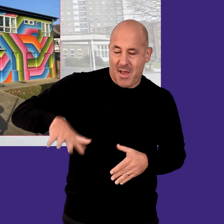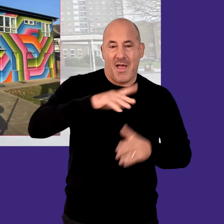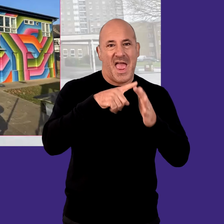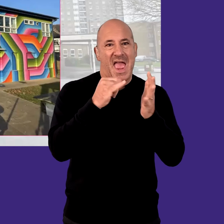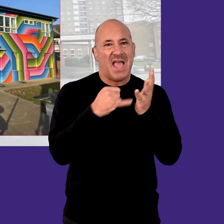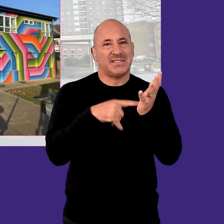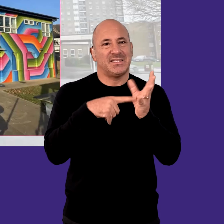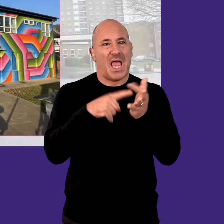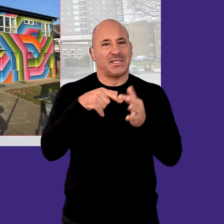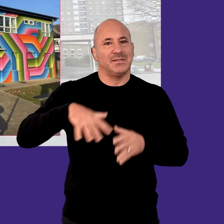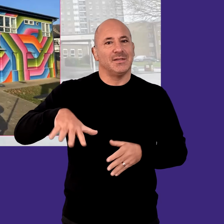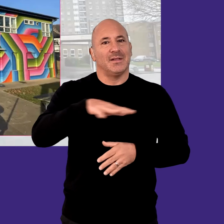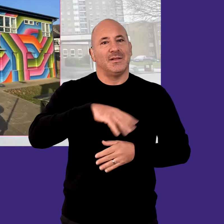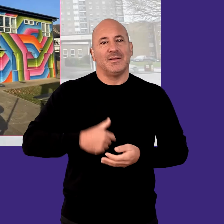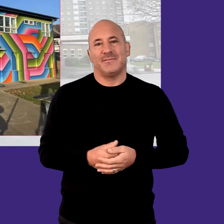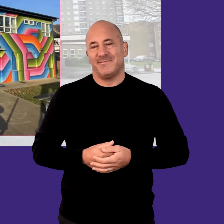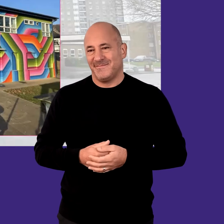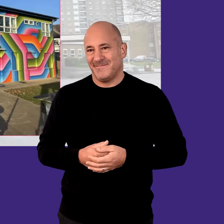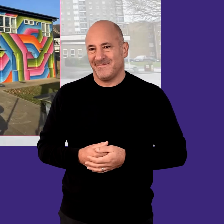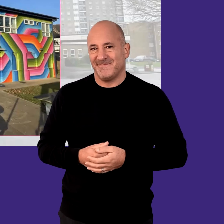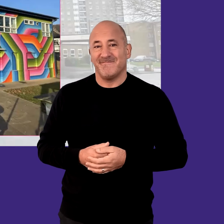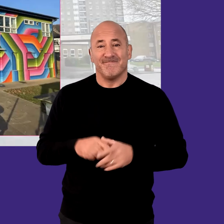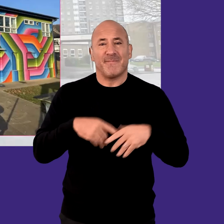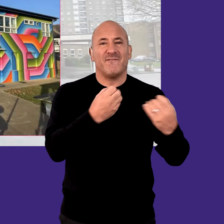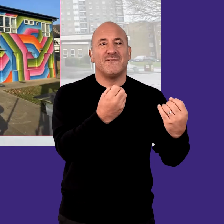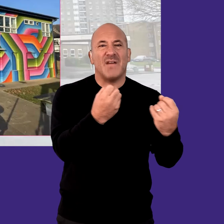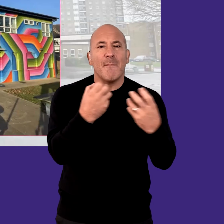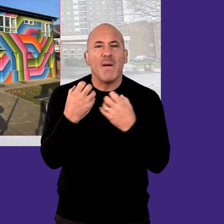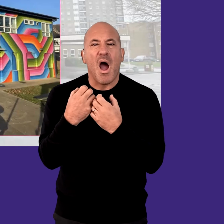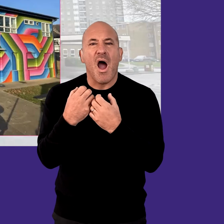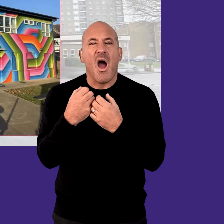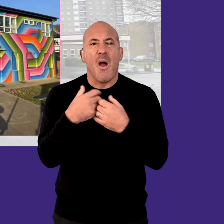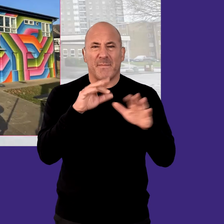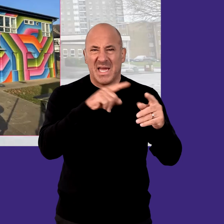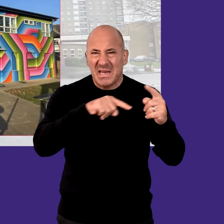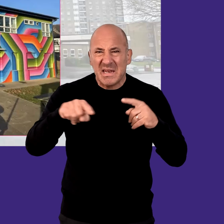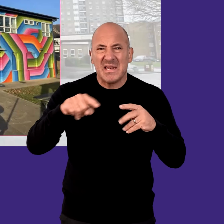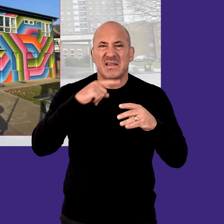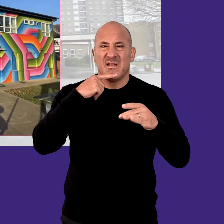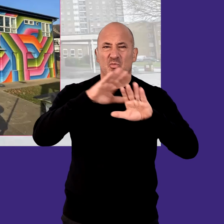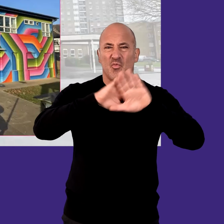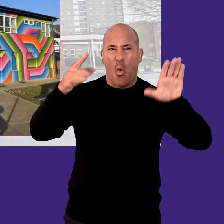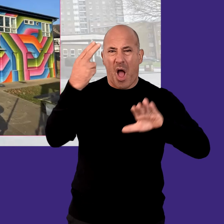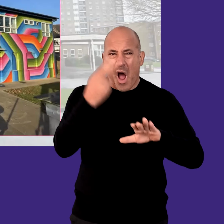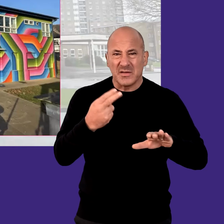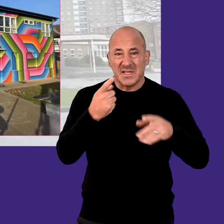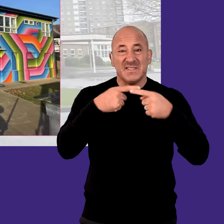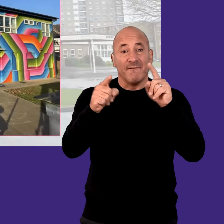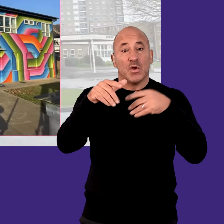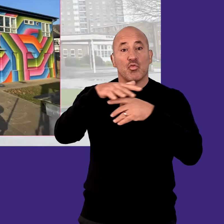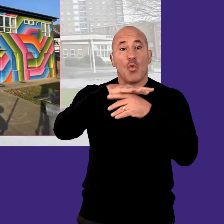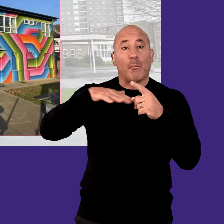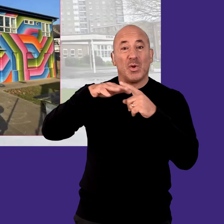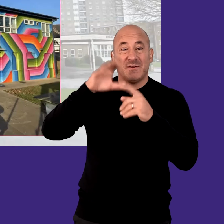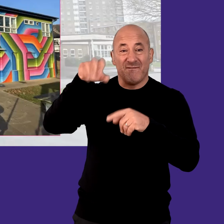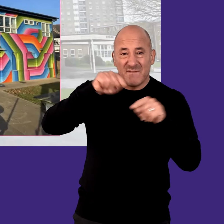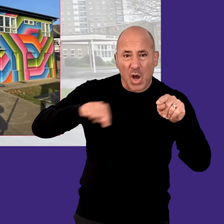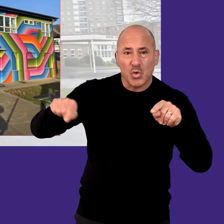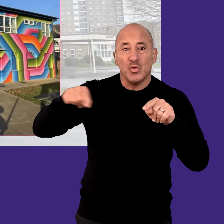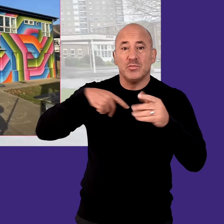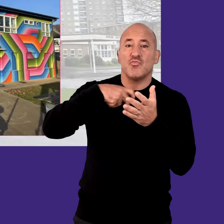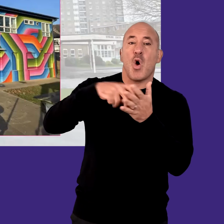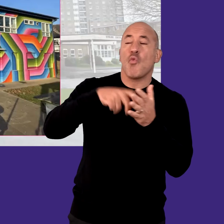this is happening on the estate. Some of the feedback that we've had as well, as we've got some more of the wall art